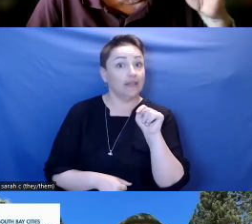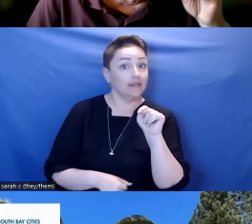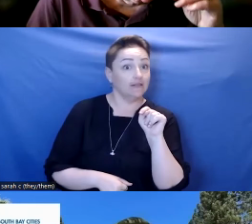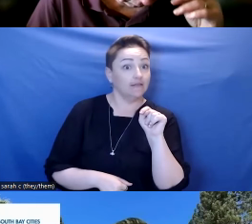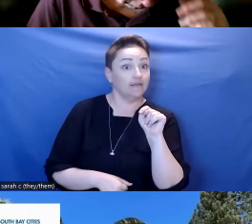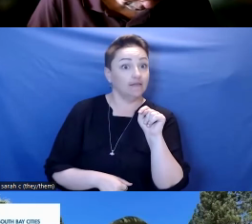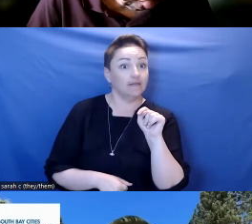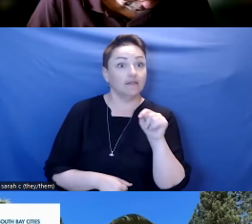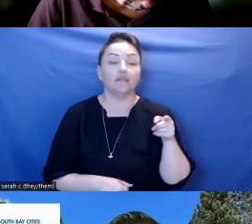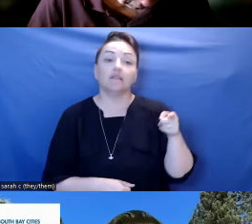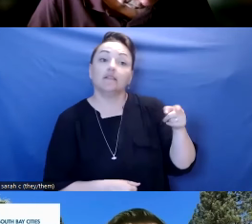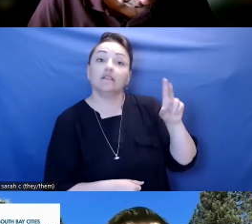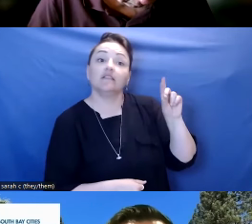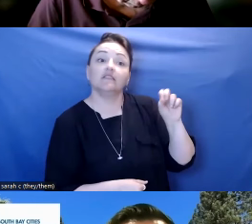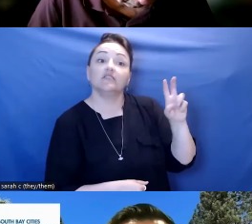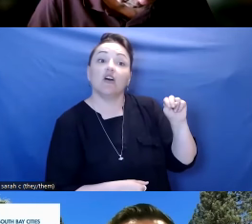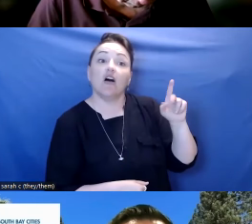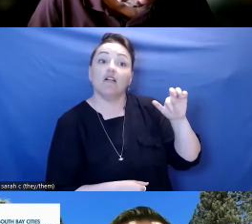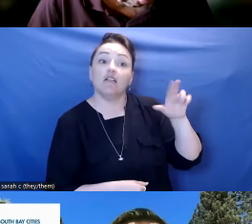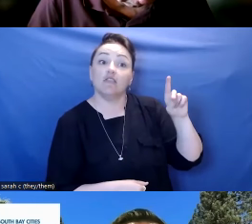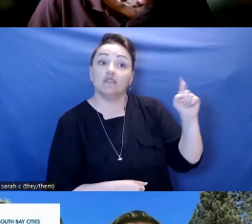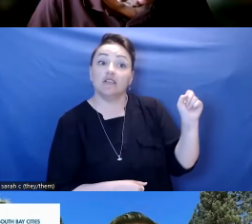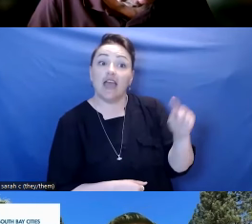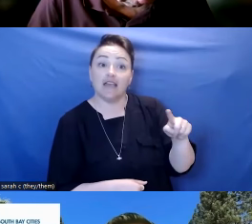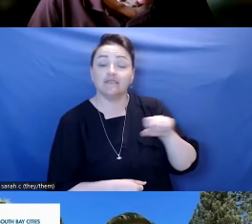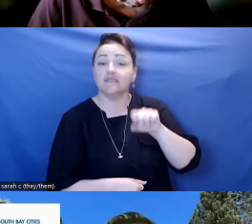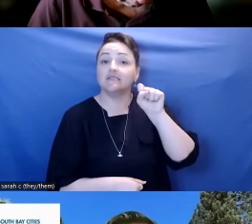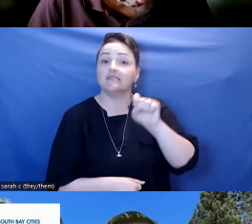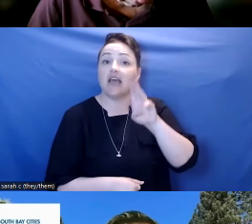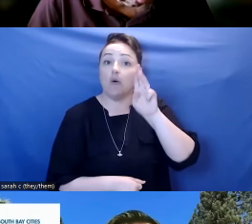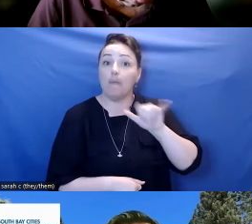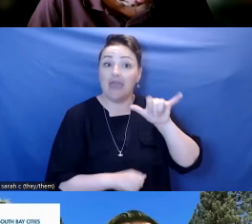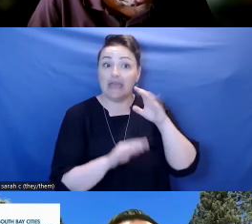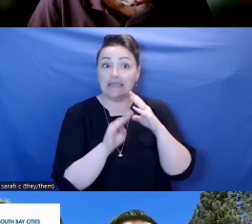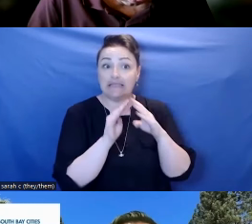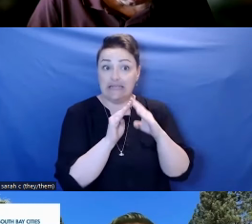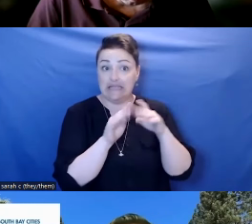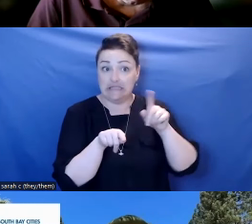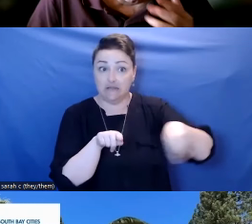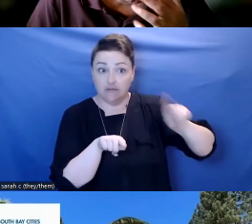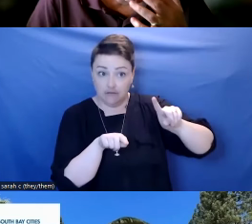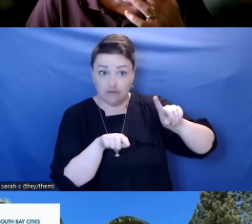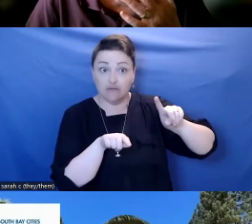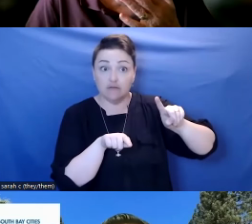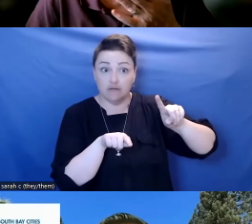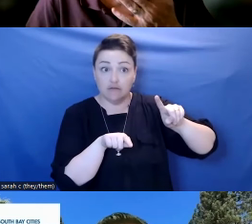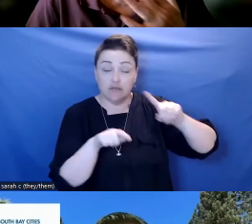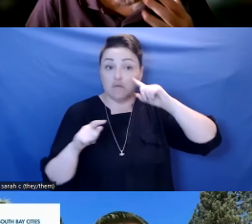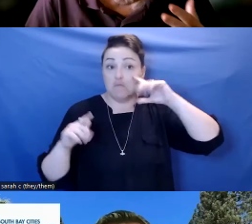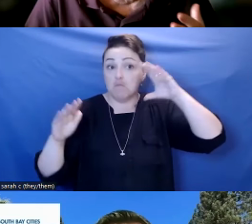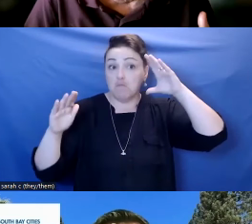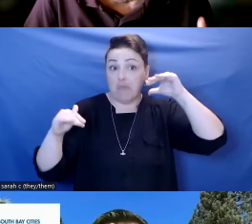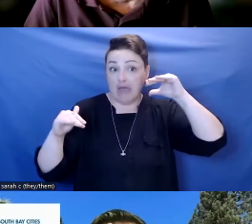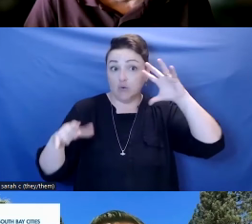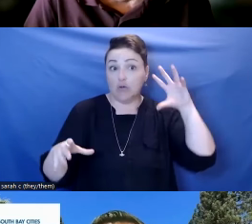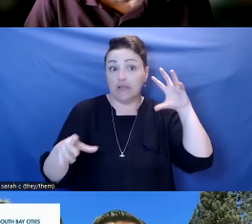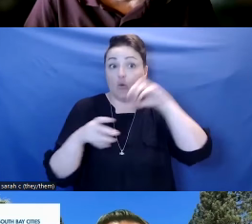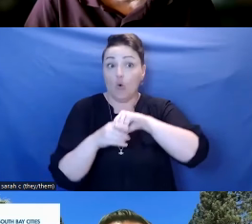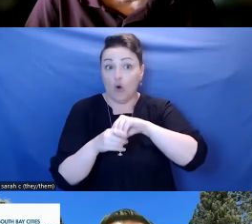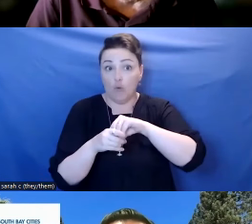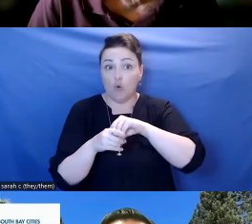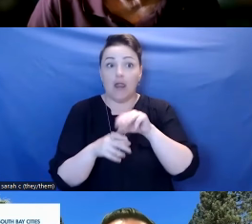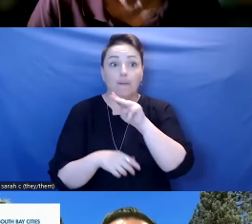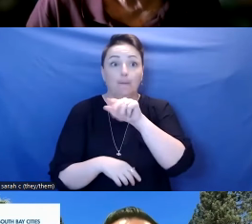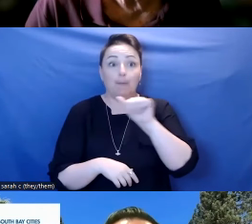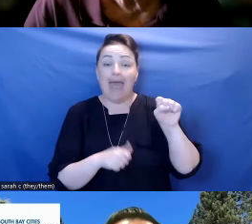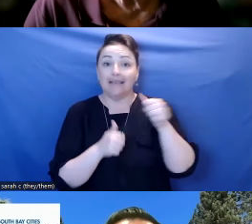Donald asks, are the South Bay cities also looking at expanding and incorporating mass transit into the 15-minute city?